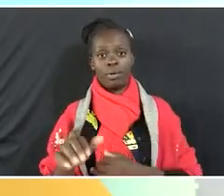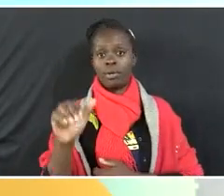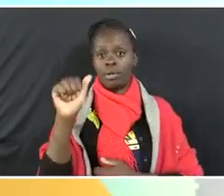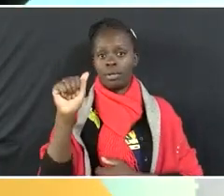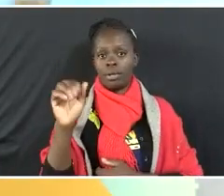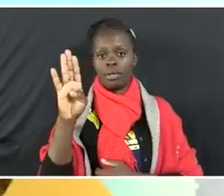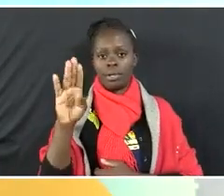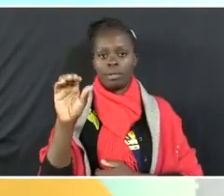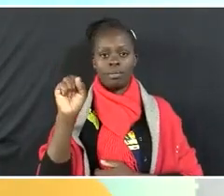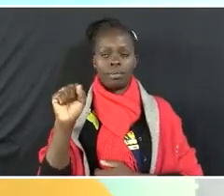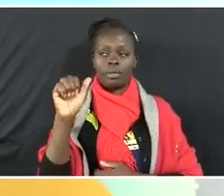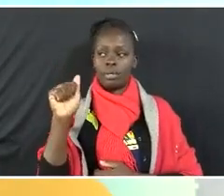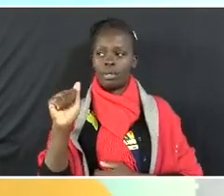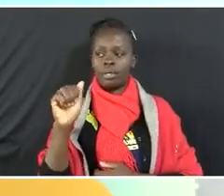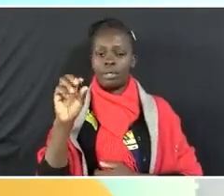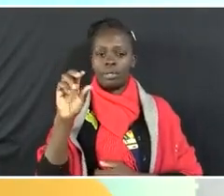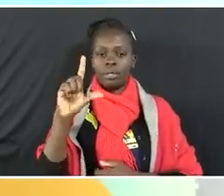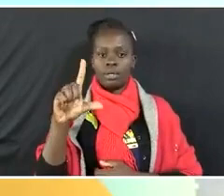with care.